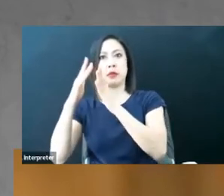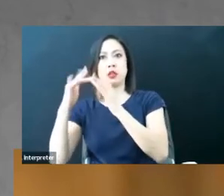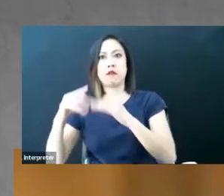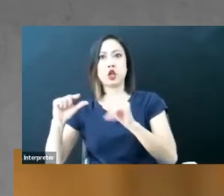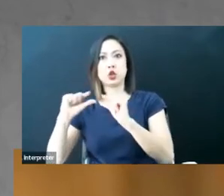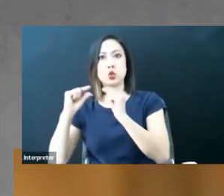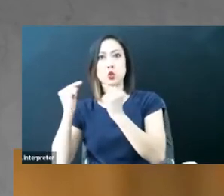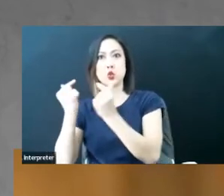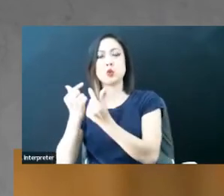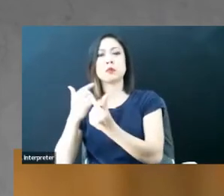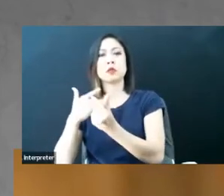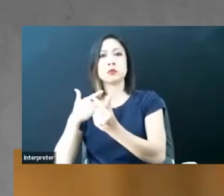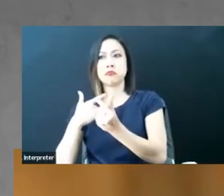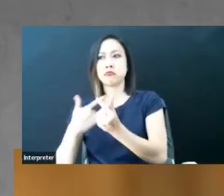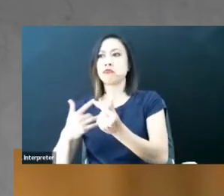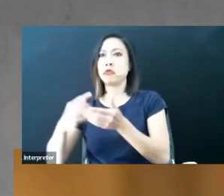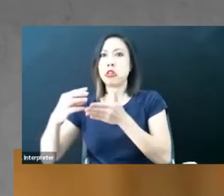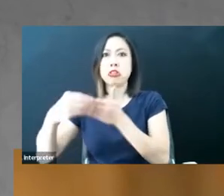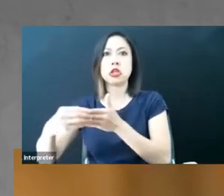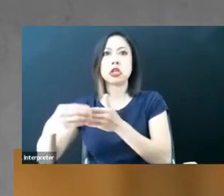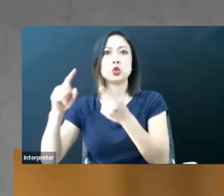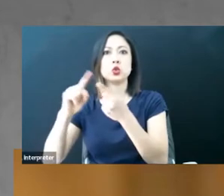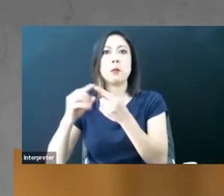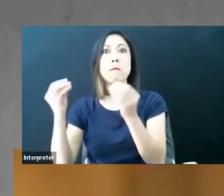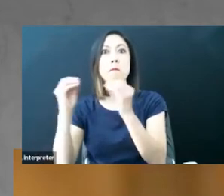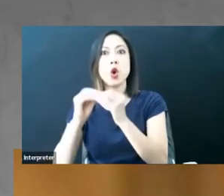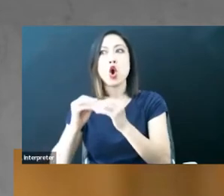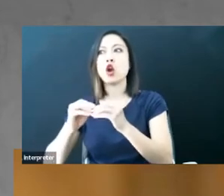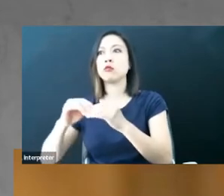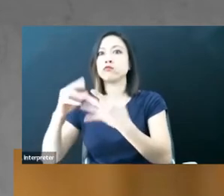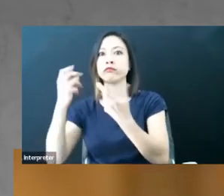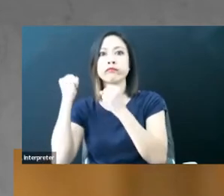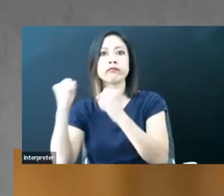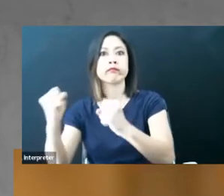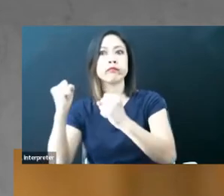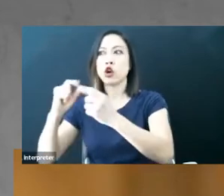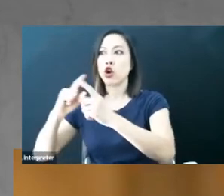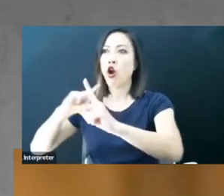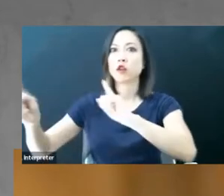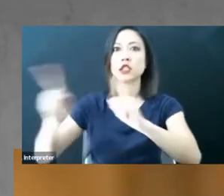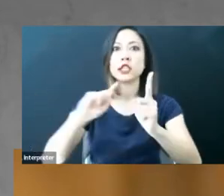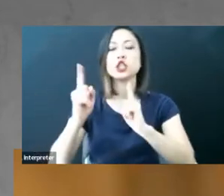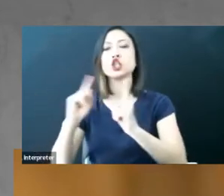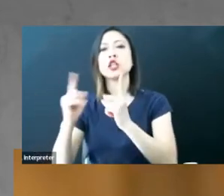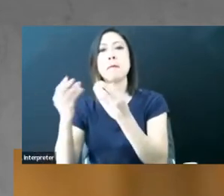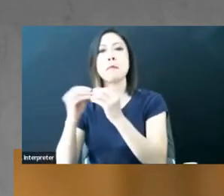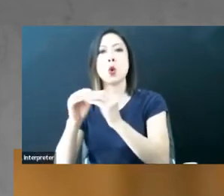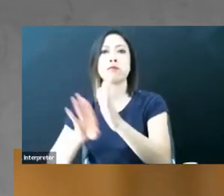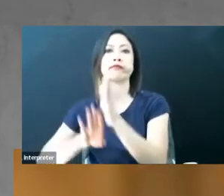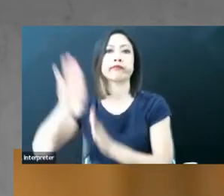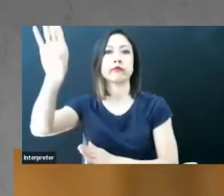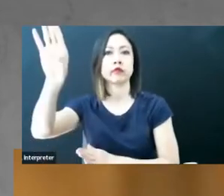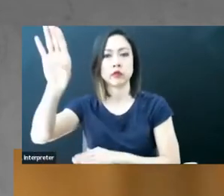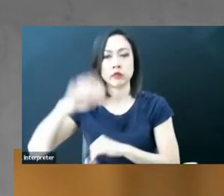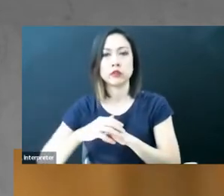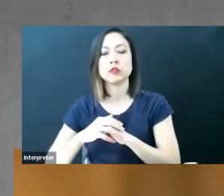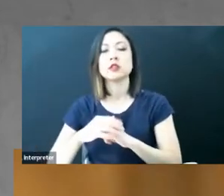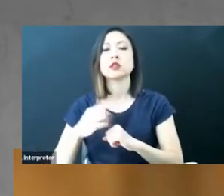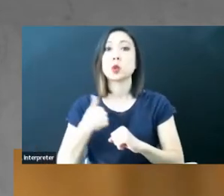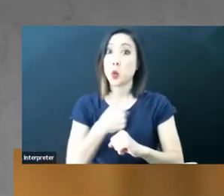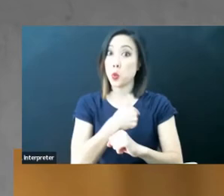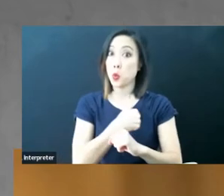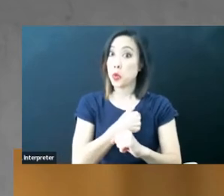robust conversations, better outcomes, better financial performance. And so we are on a journey, and we have continued to see